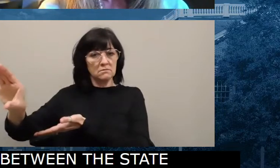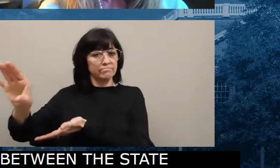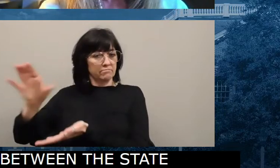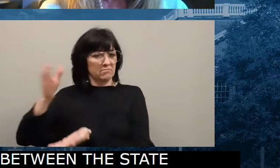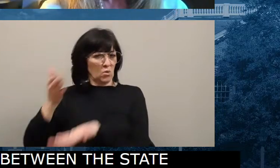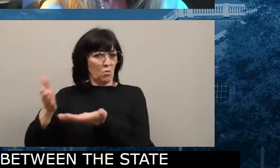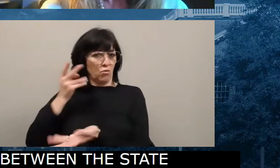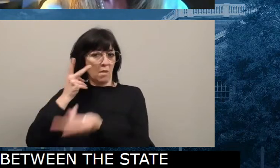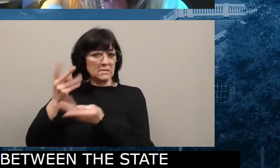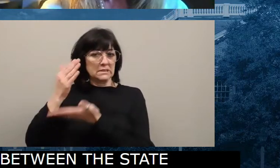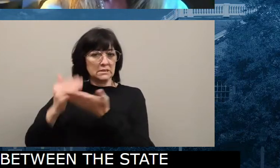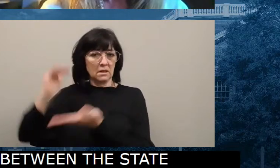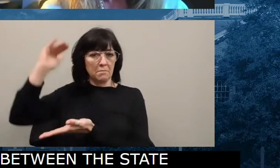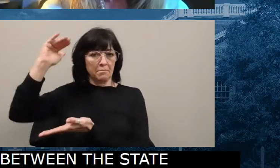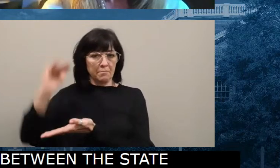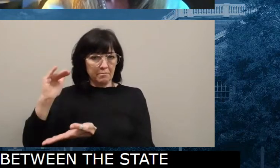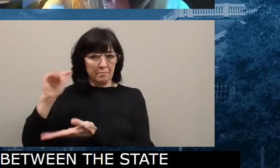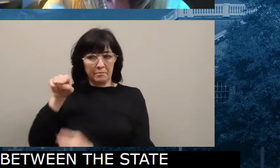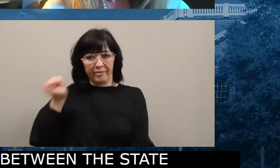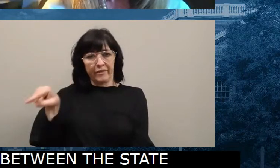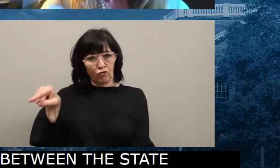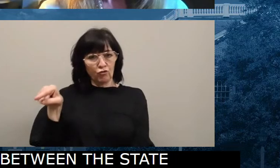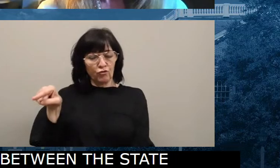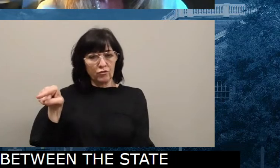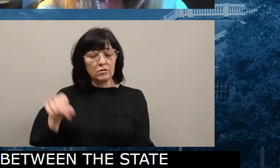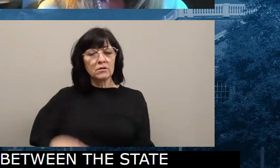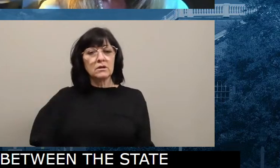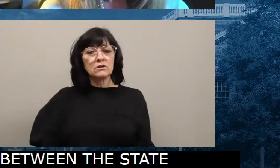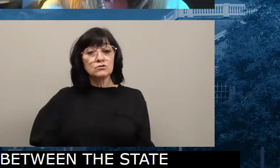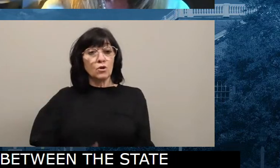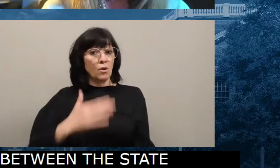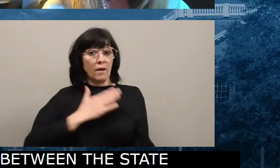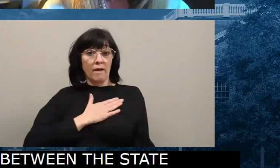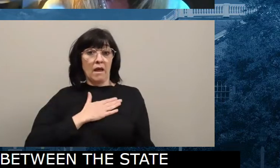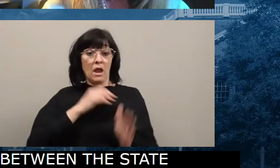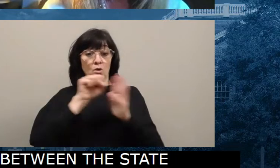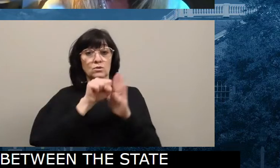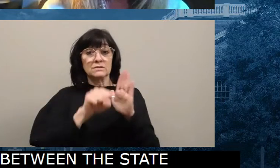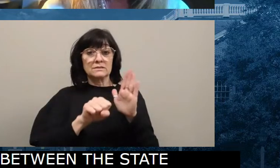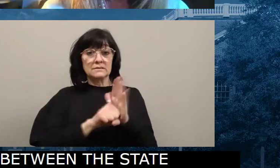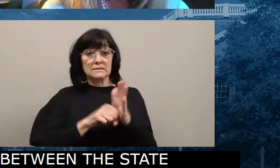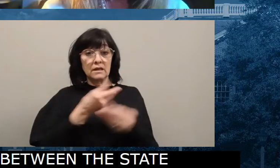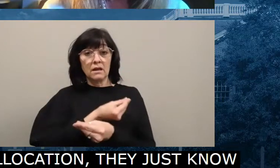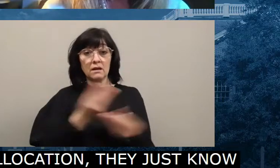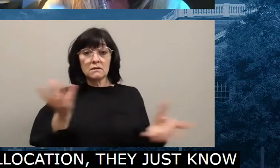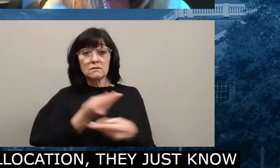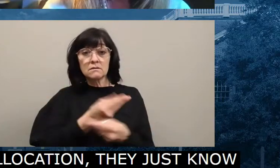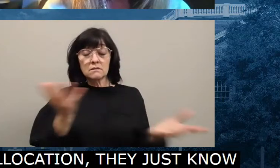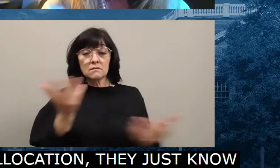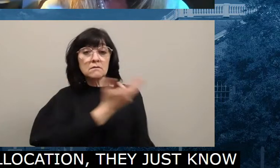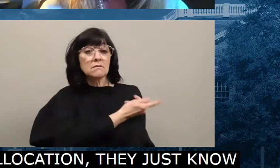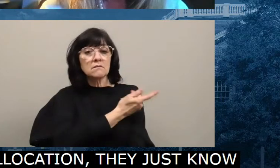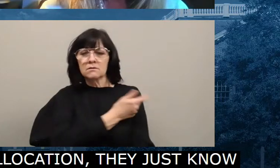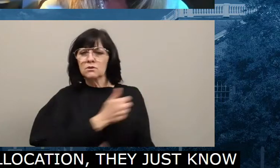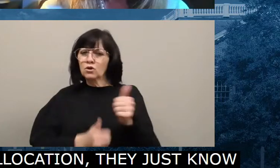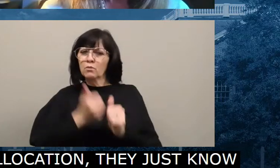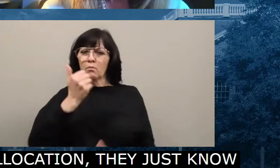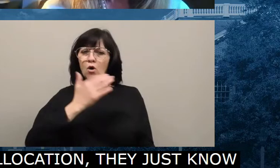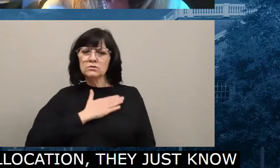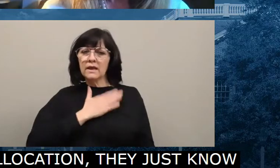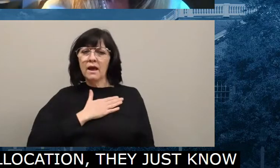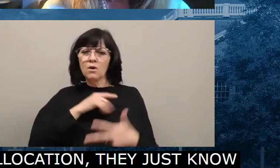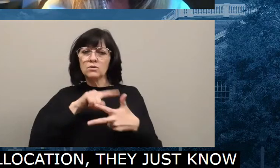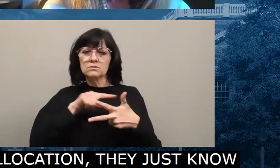to our clinics, though, we're basically doing mostly second dose Pfizer and Moderna